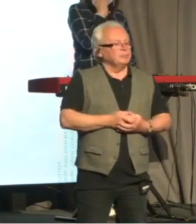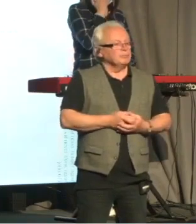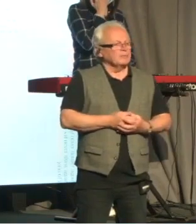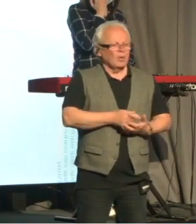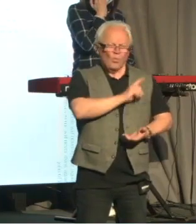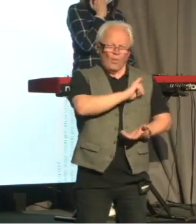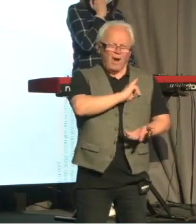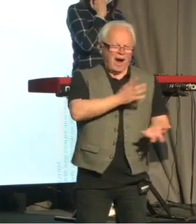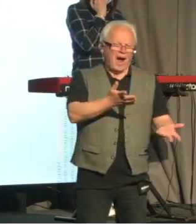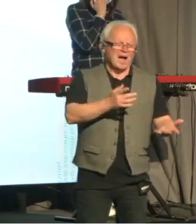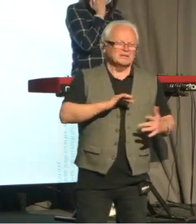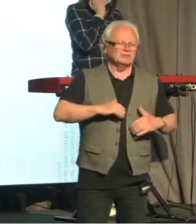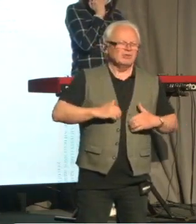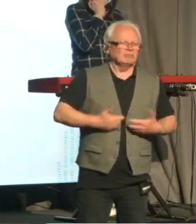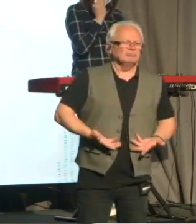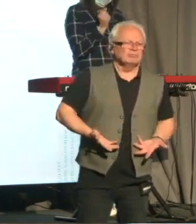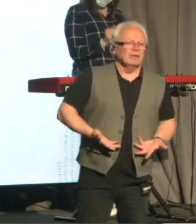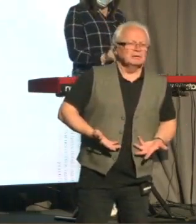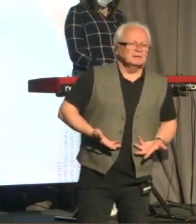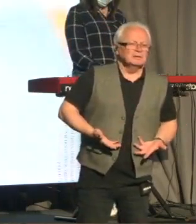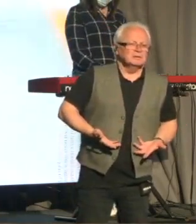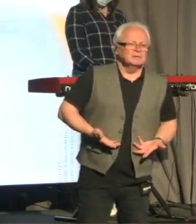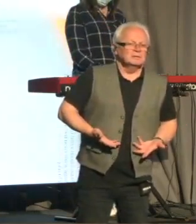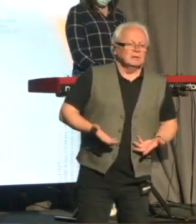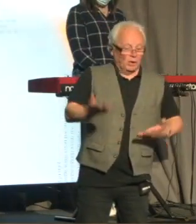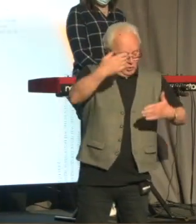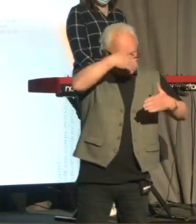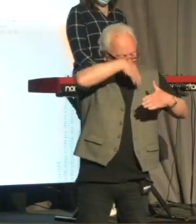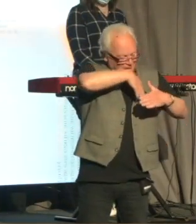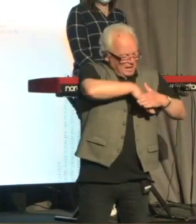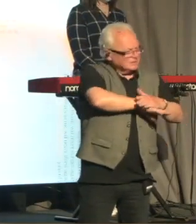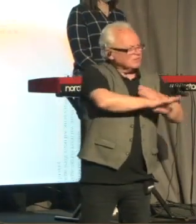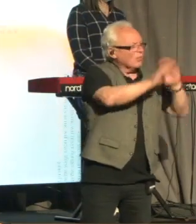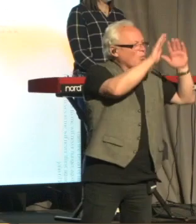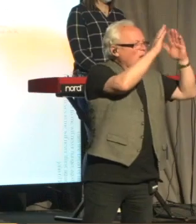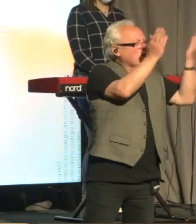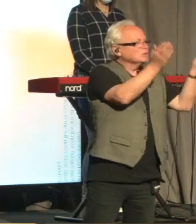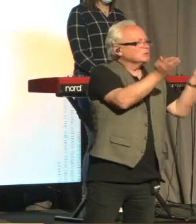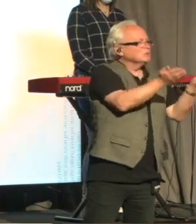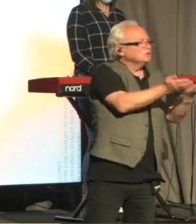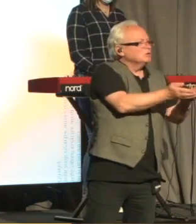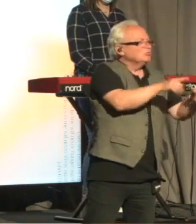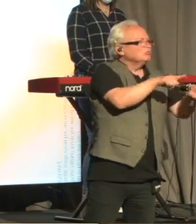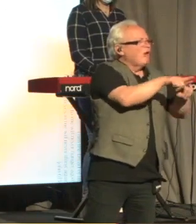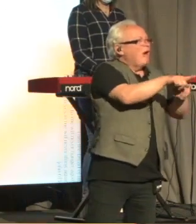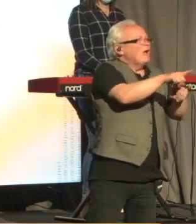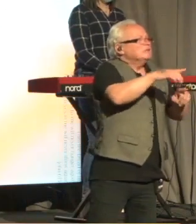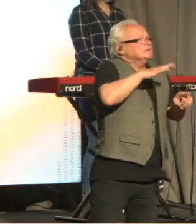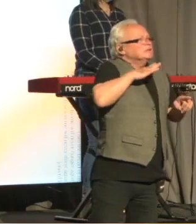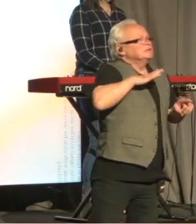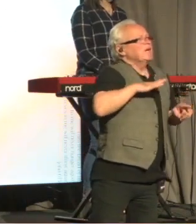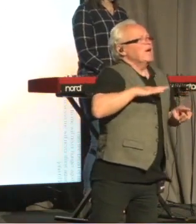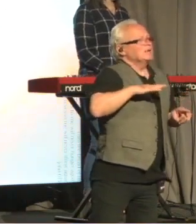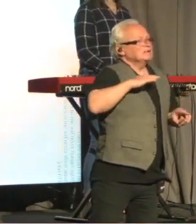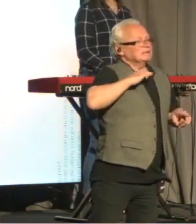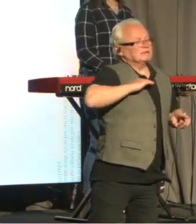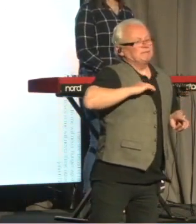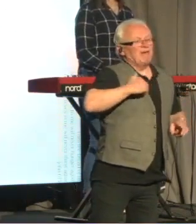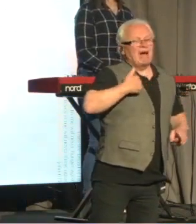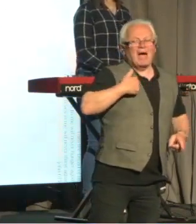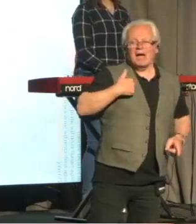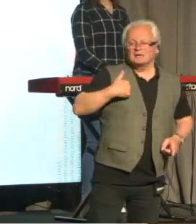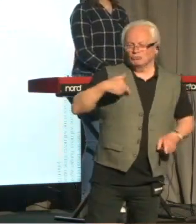They're hungry. And they're going into the world and trying to fill the void. They're trying to